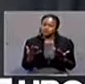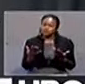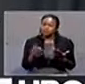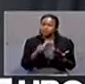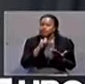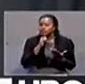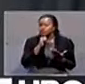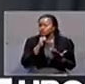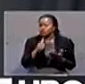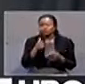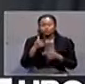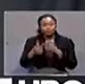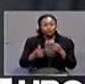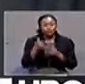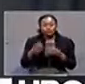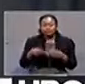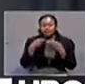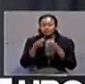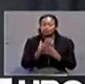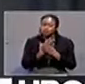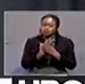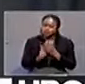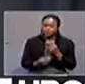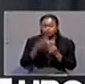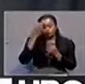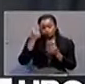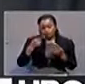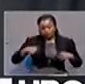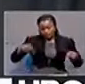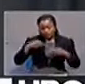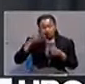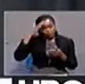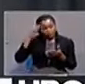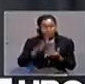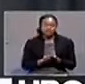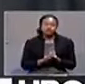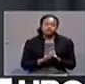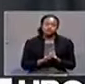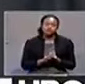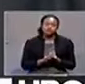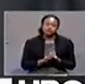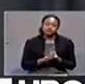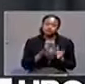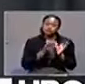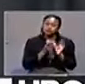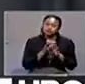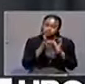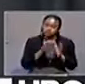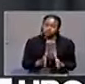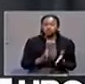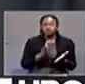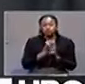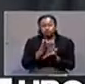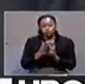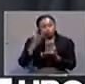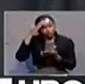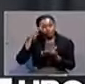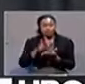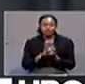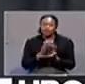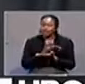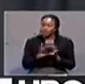to break them further, because we are believers. As Christians, we do believe nothing